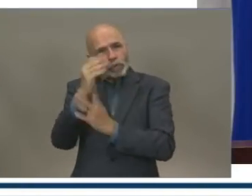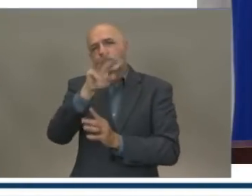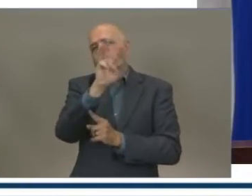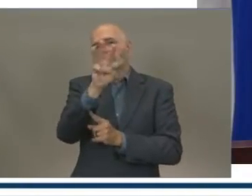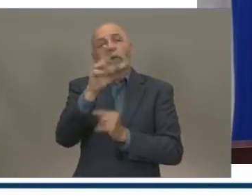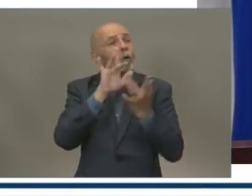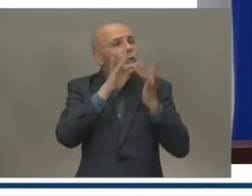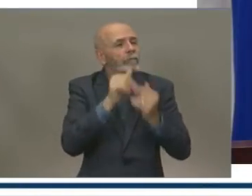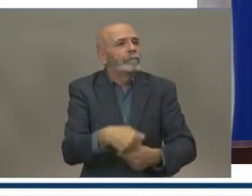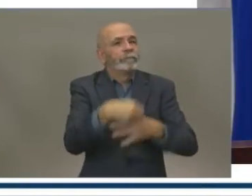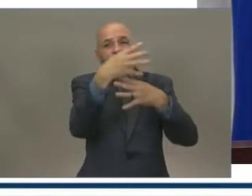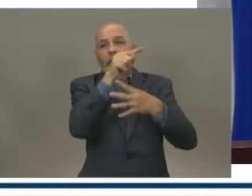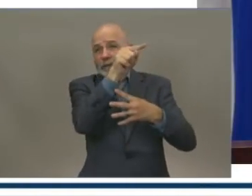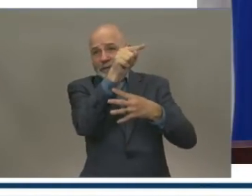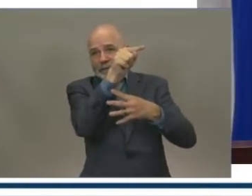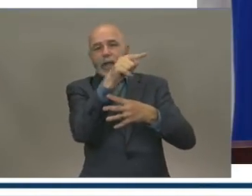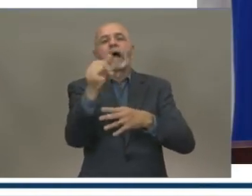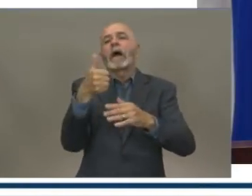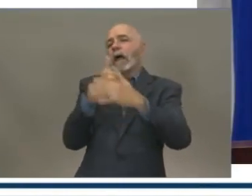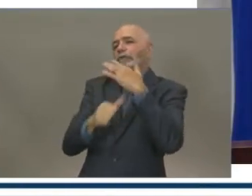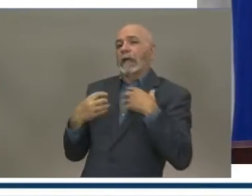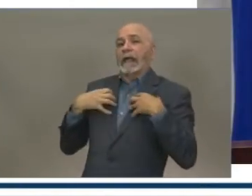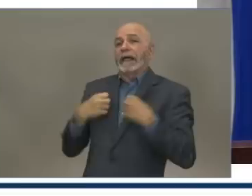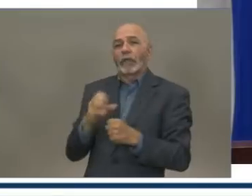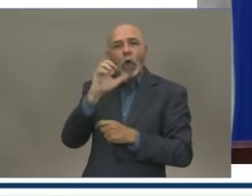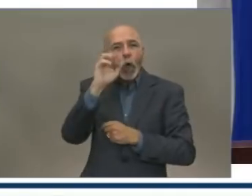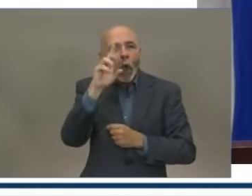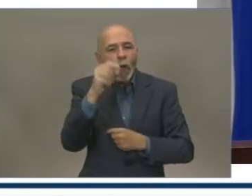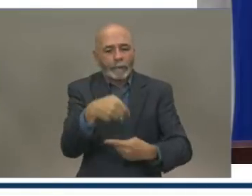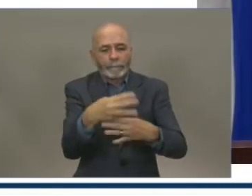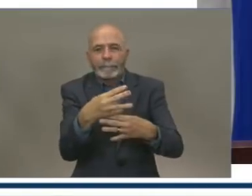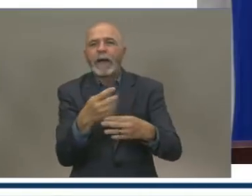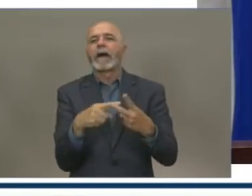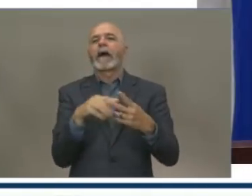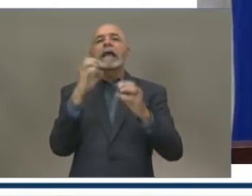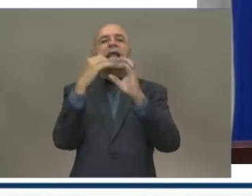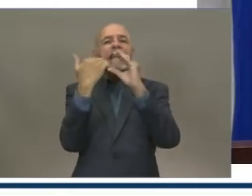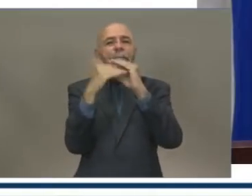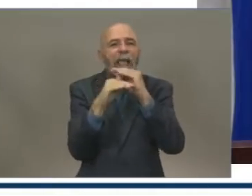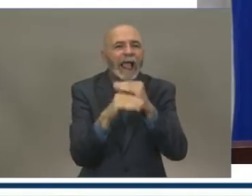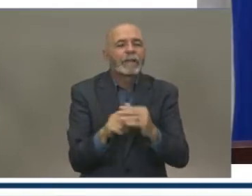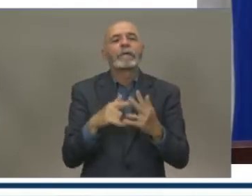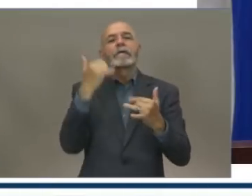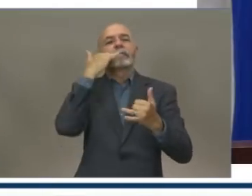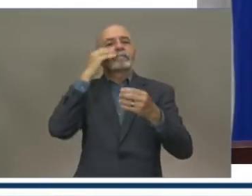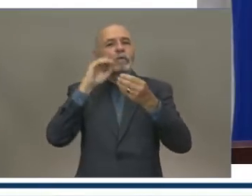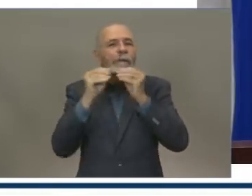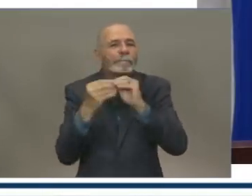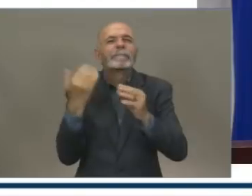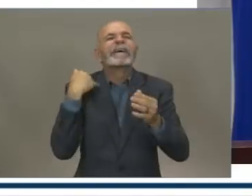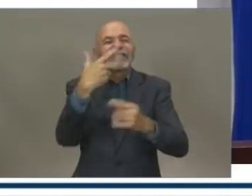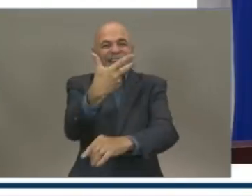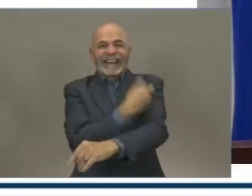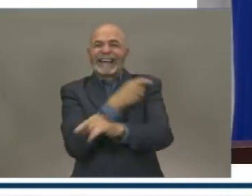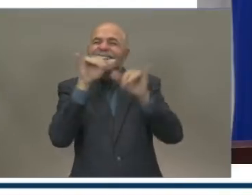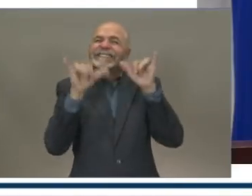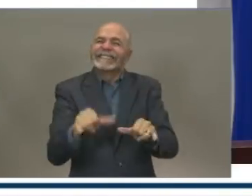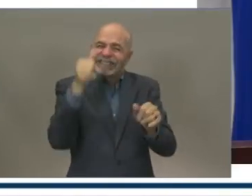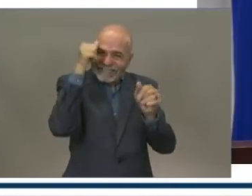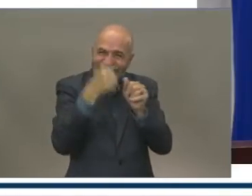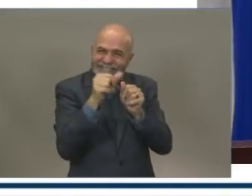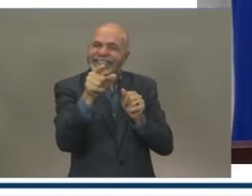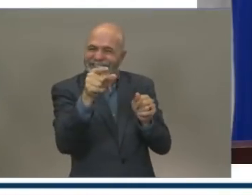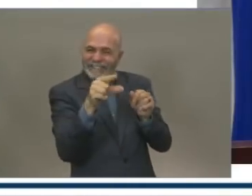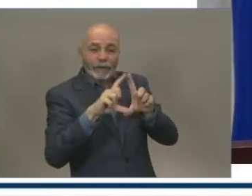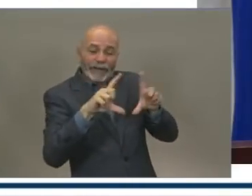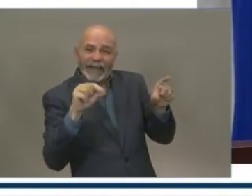you need is your health card number and an email address or phone number which you gave when you booked your vaccine, and then you will be able